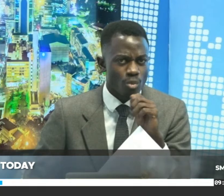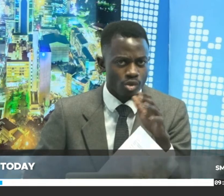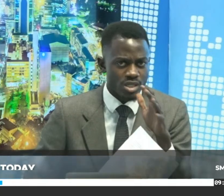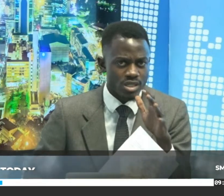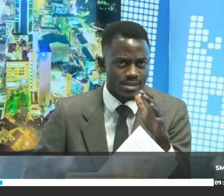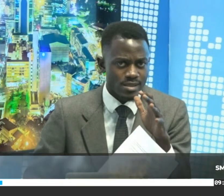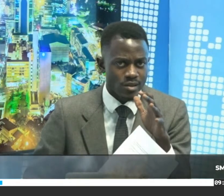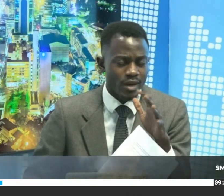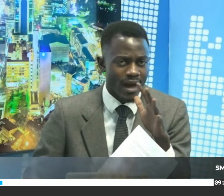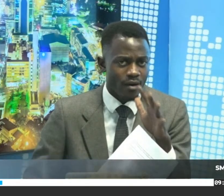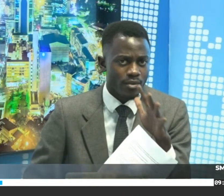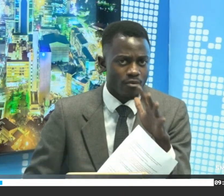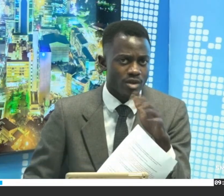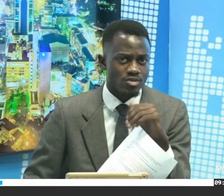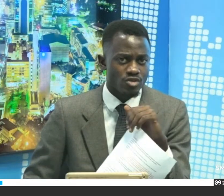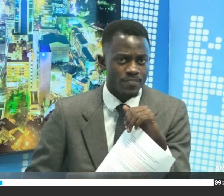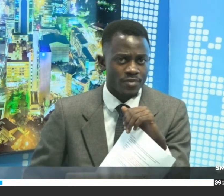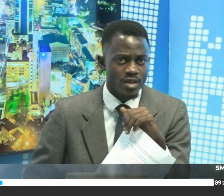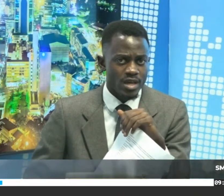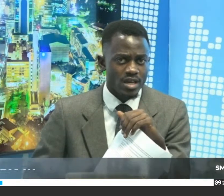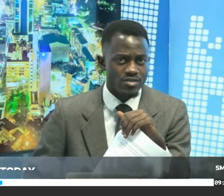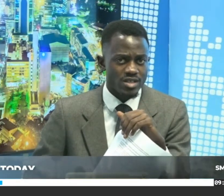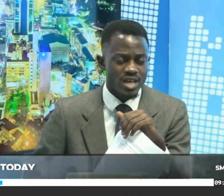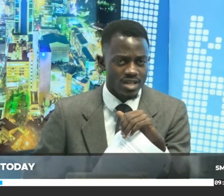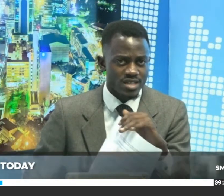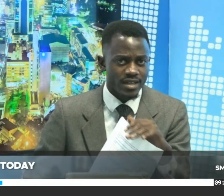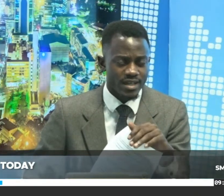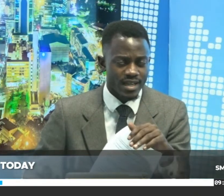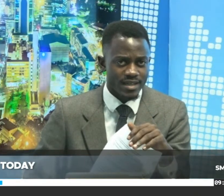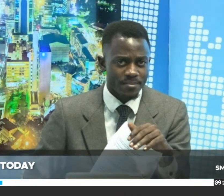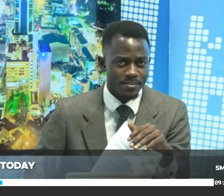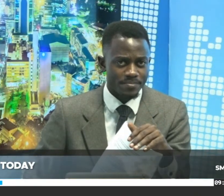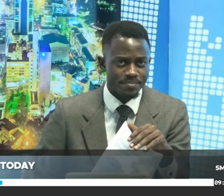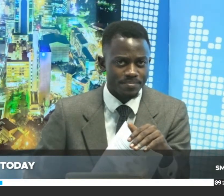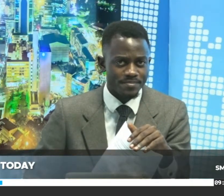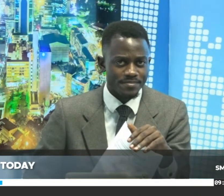more details on how the movie industry is changing lately.